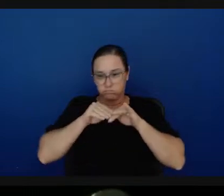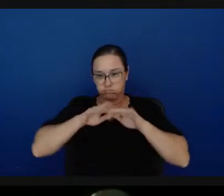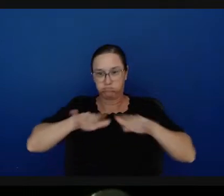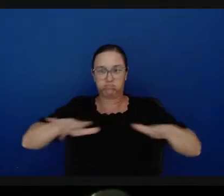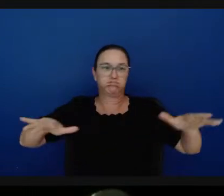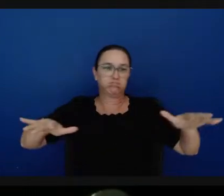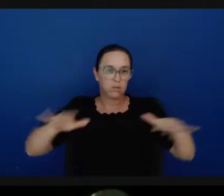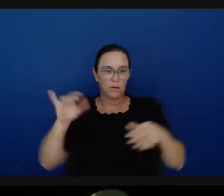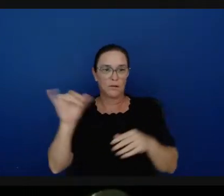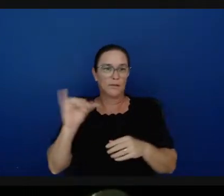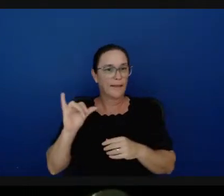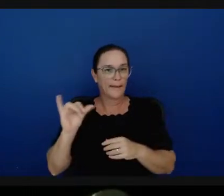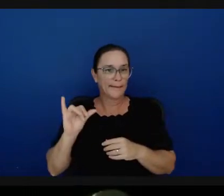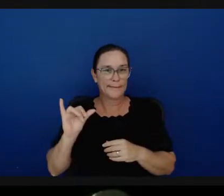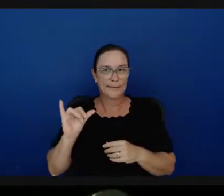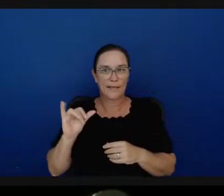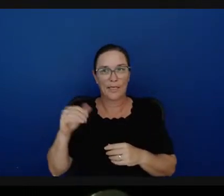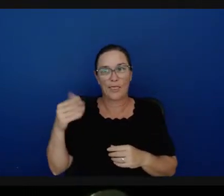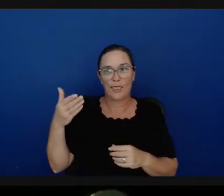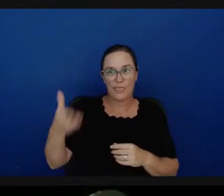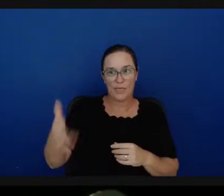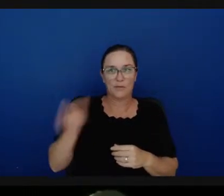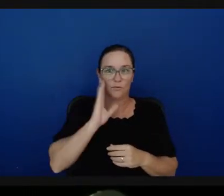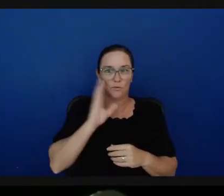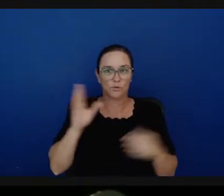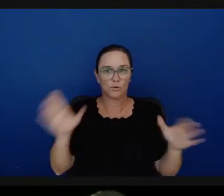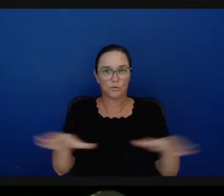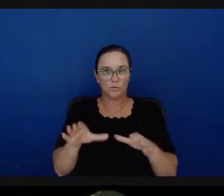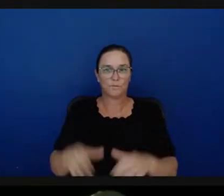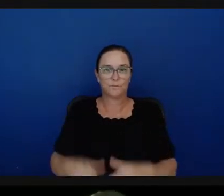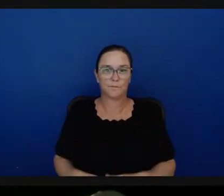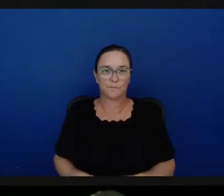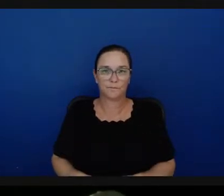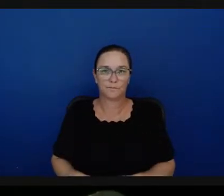like this would actually do. All